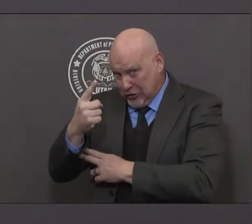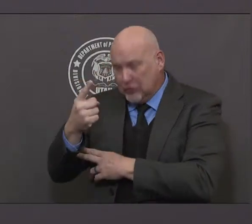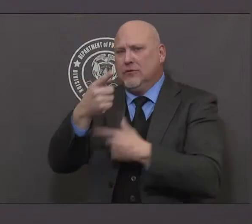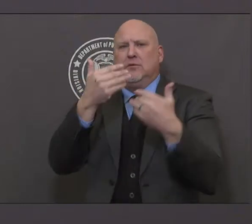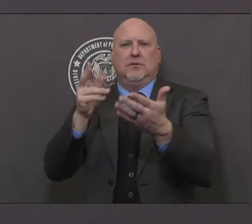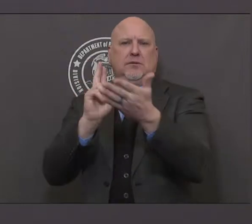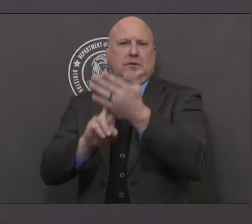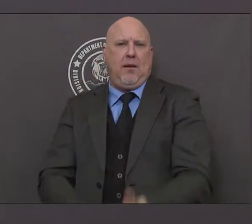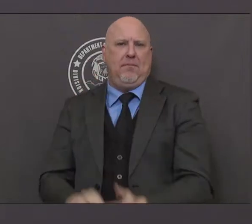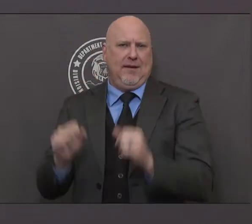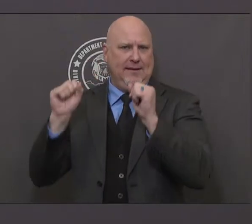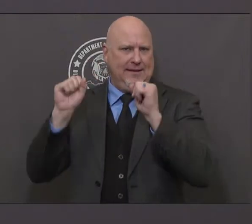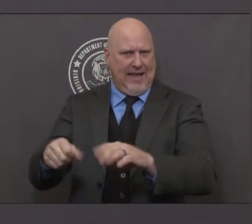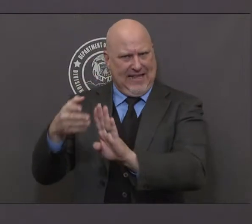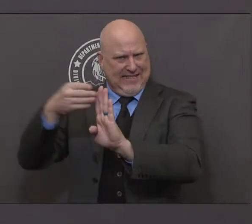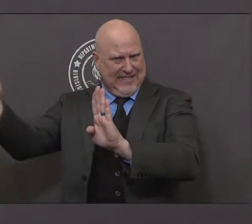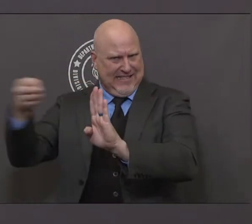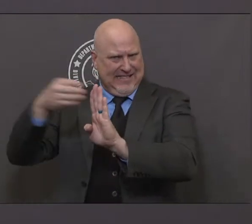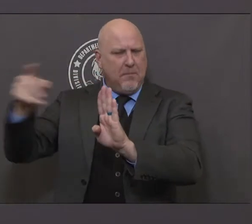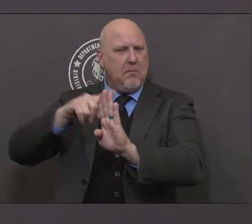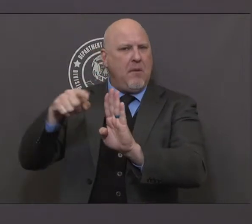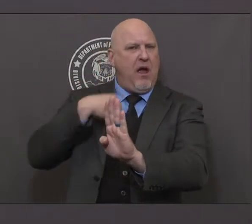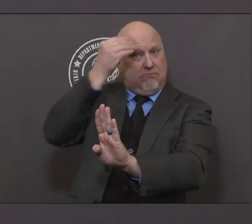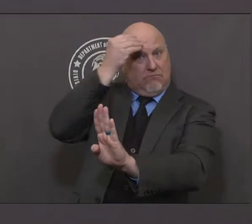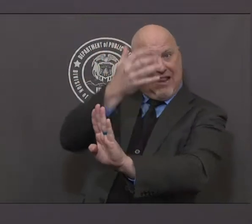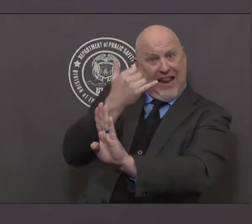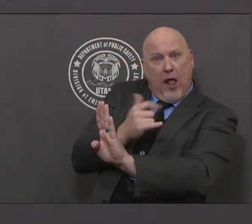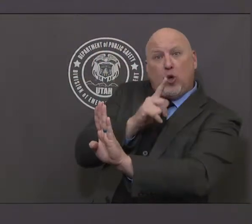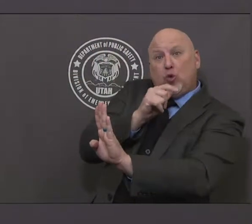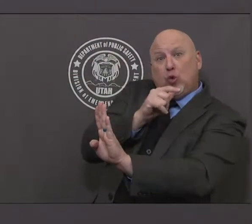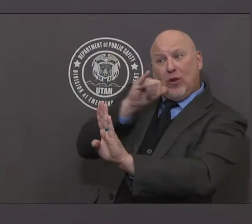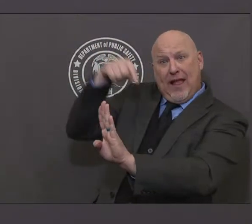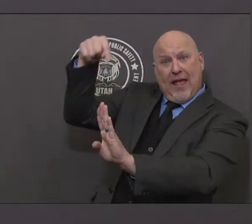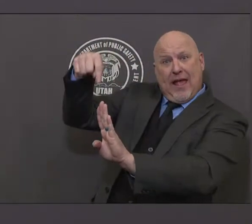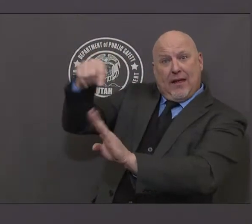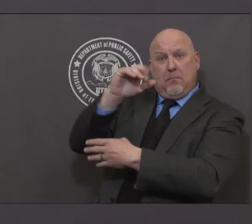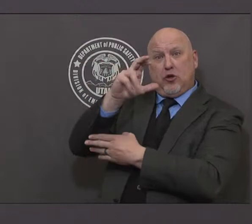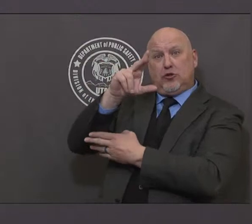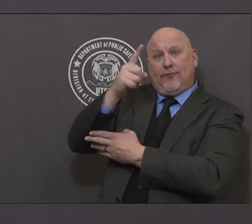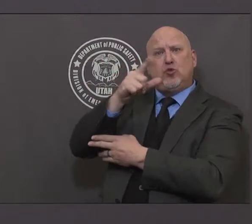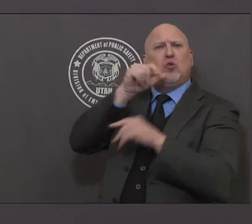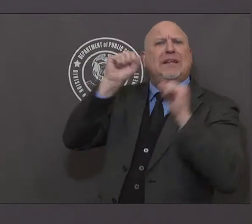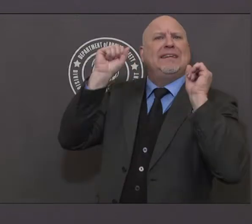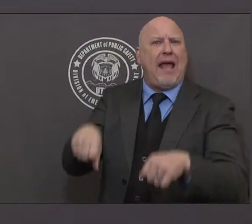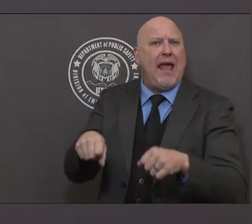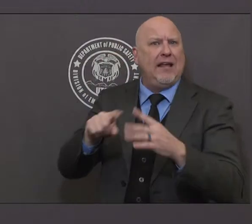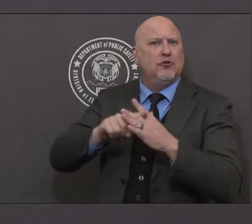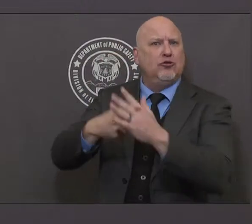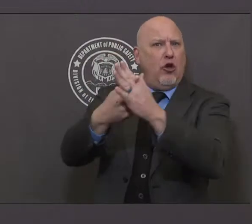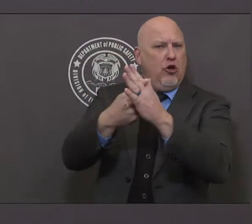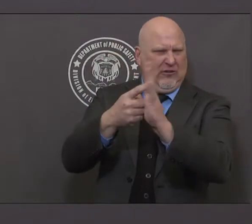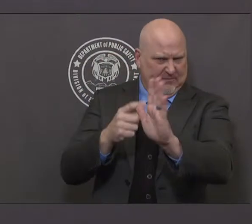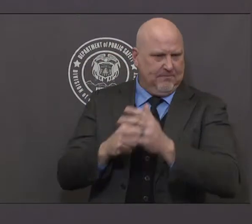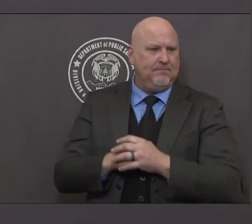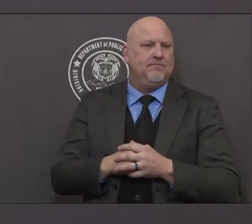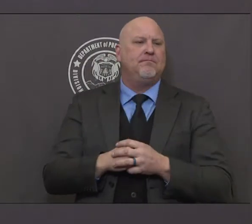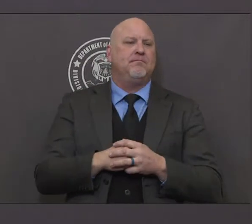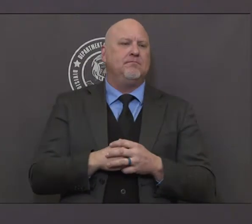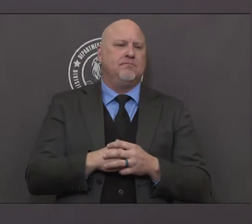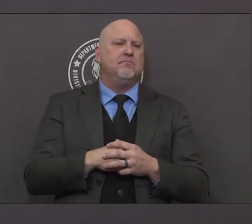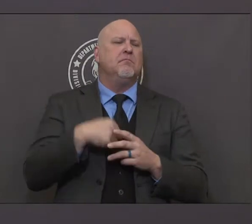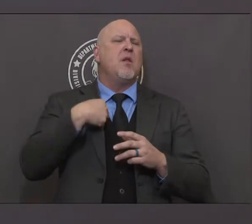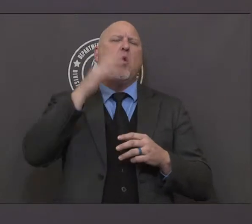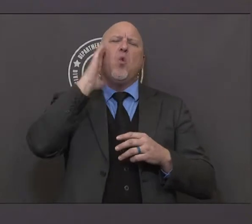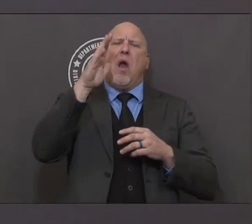try to answer those questions. There will be clarifications sent out over the next 3 weeks. We will get as detailed as we